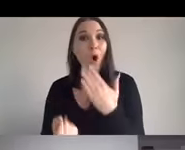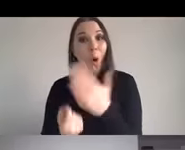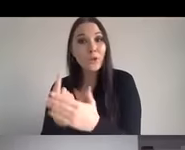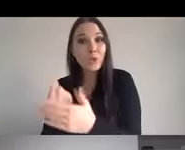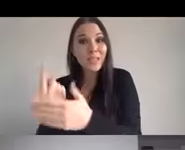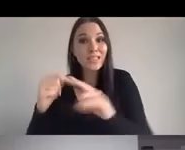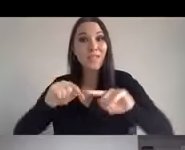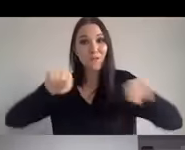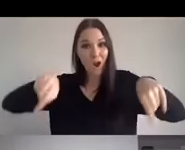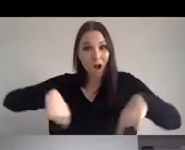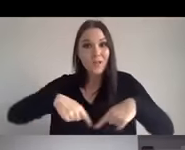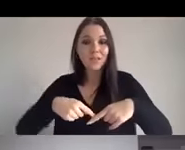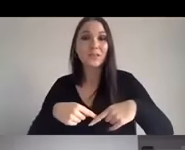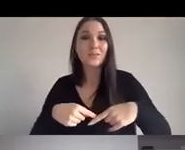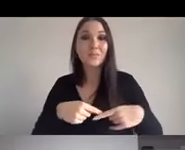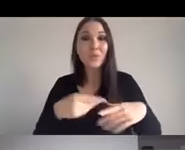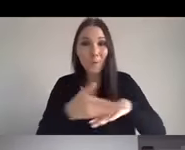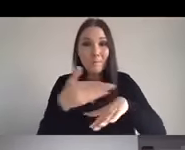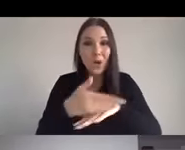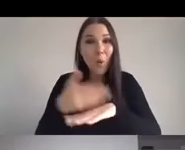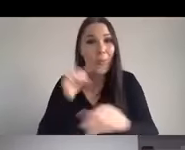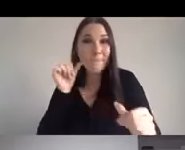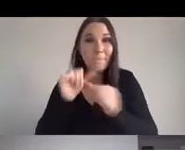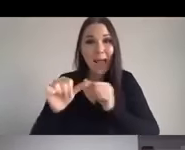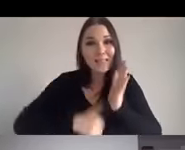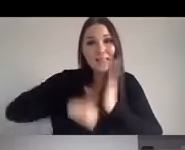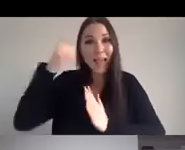hire such guys than the best skilled AI